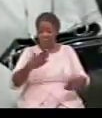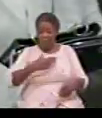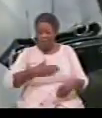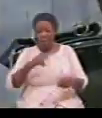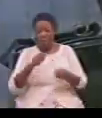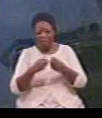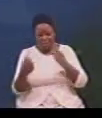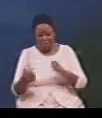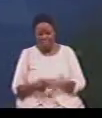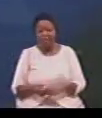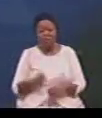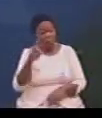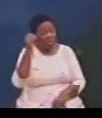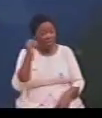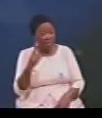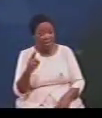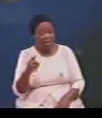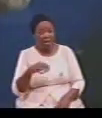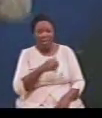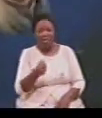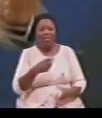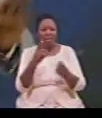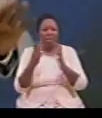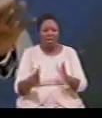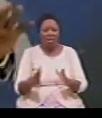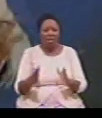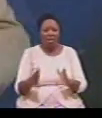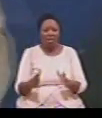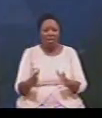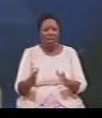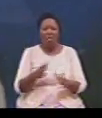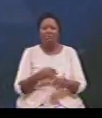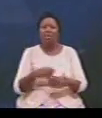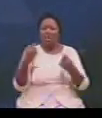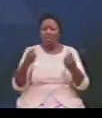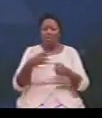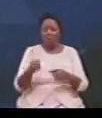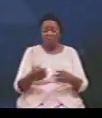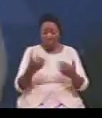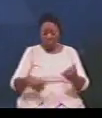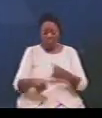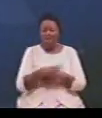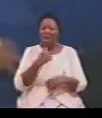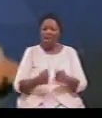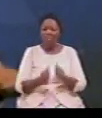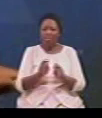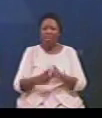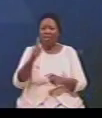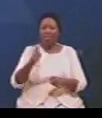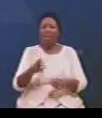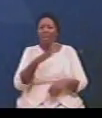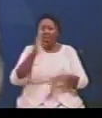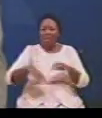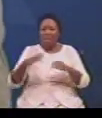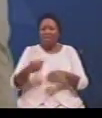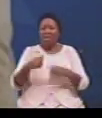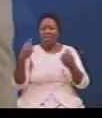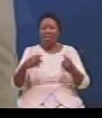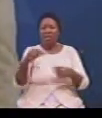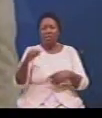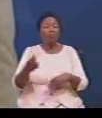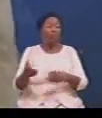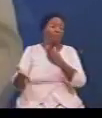understand? A sinner, the sins of today are greater than the sins of